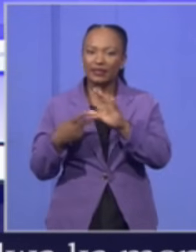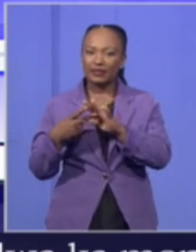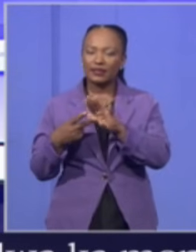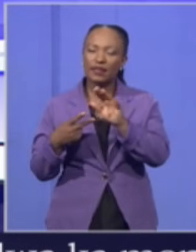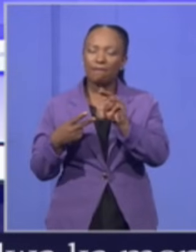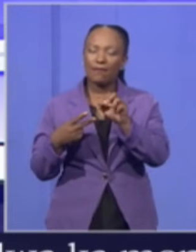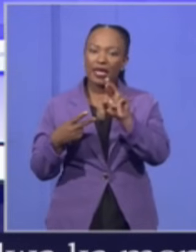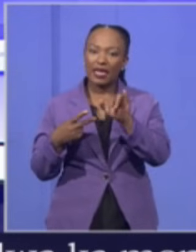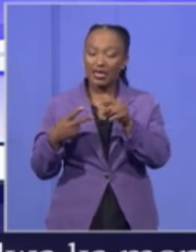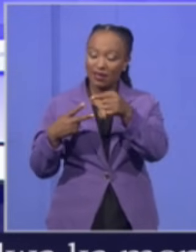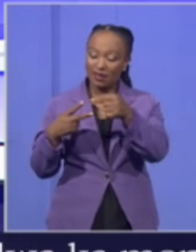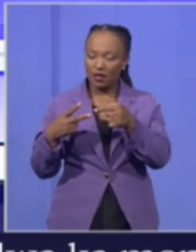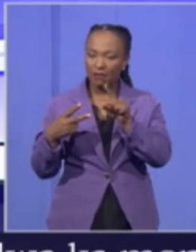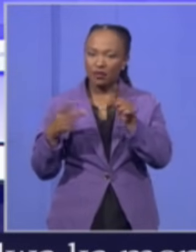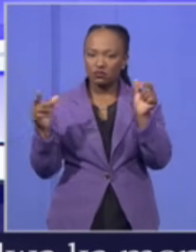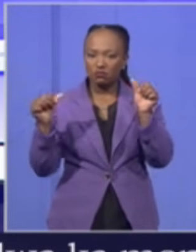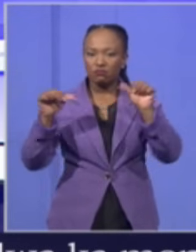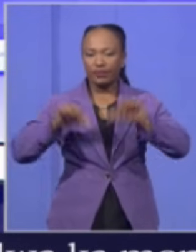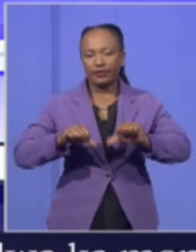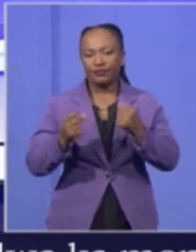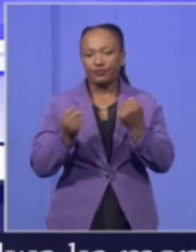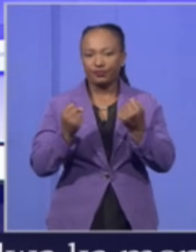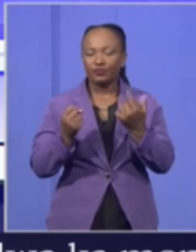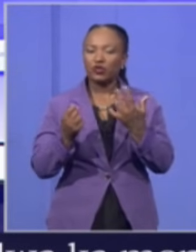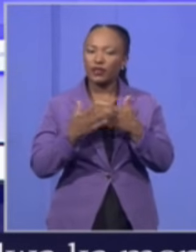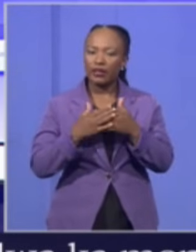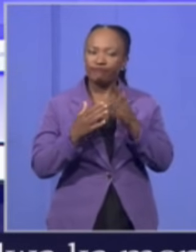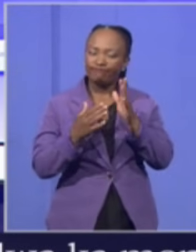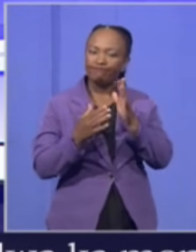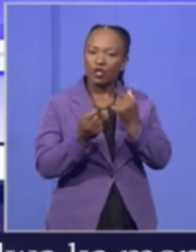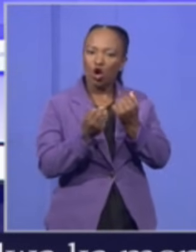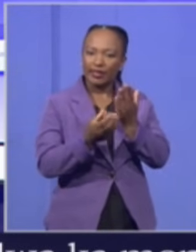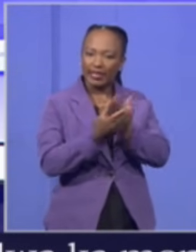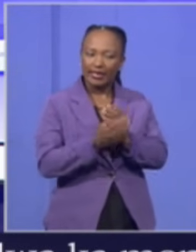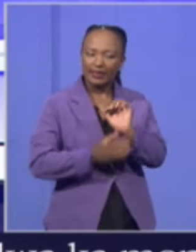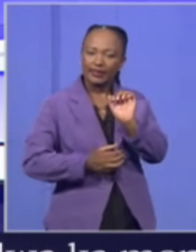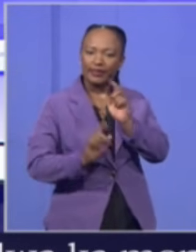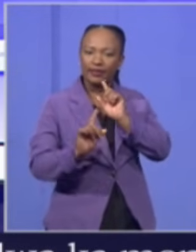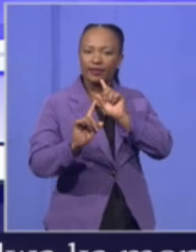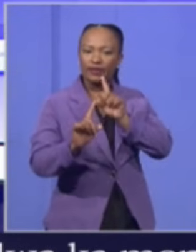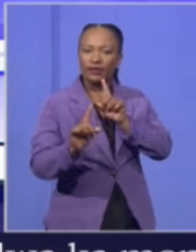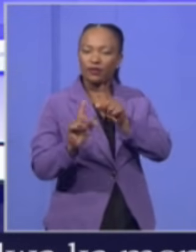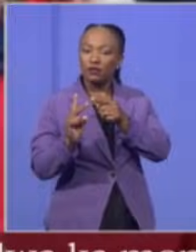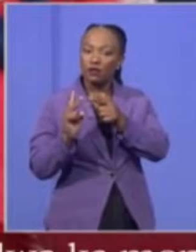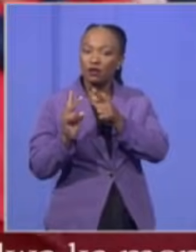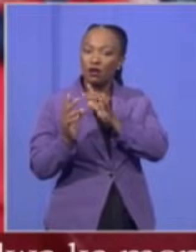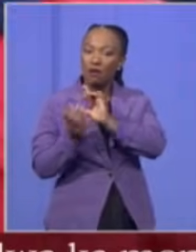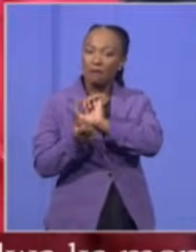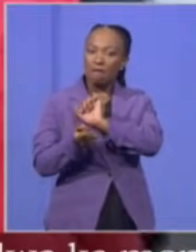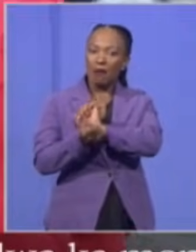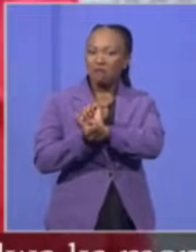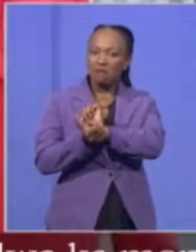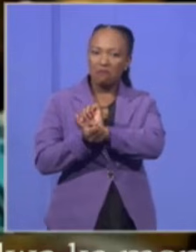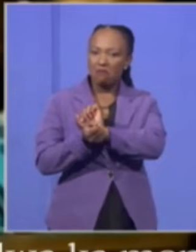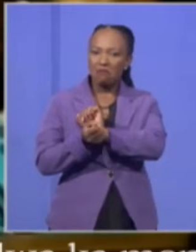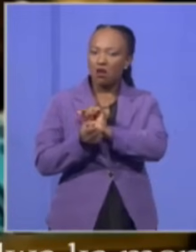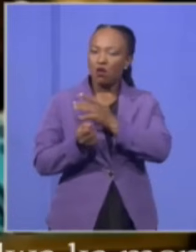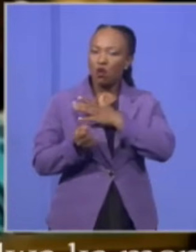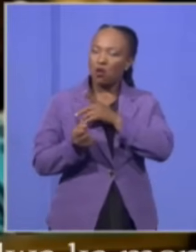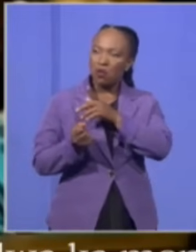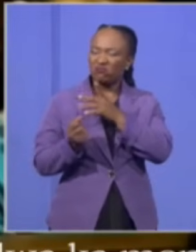le ditatofatšo kgatlhanong nabo. Le ge go le bjalo bobedi bo bo ka se golego ka ge bo ikemišeditše go hlotla kahlolo